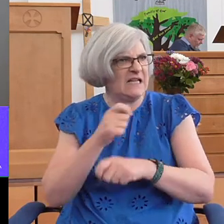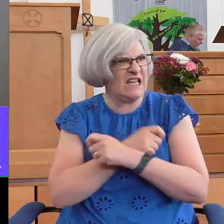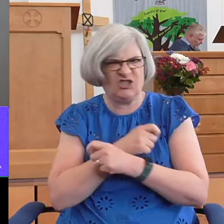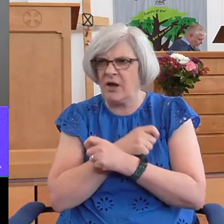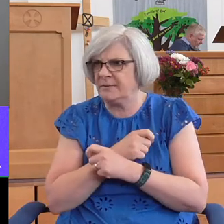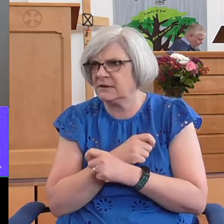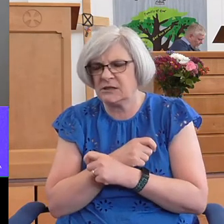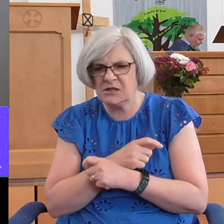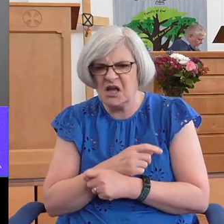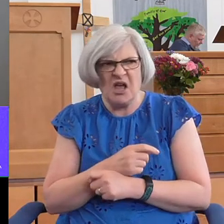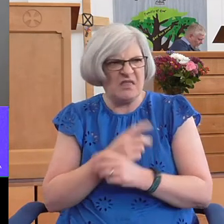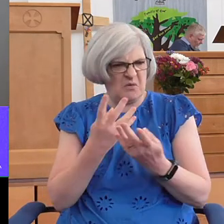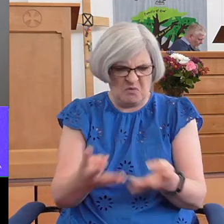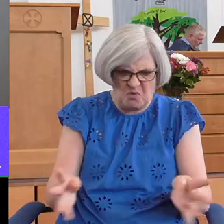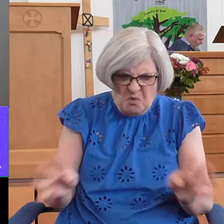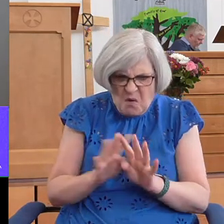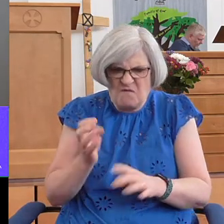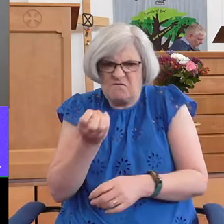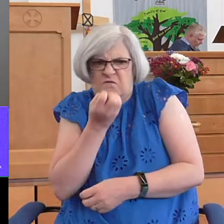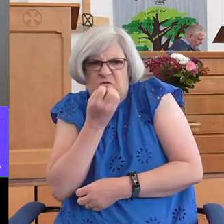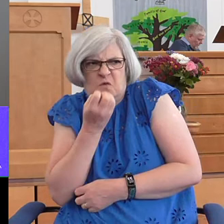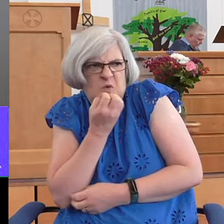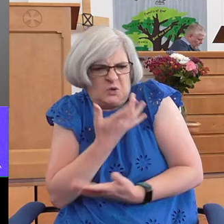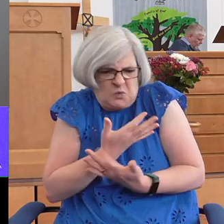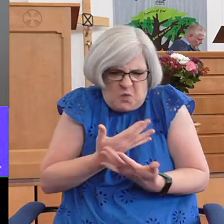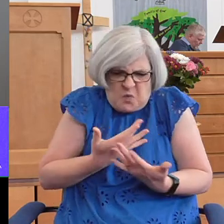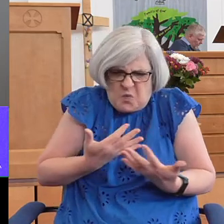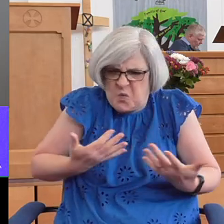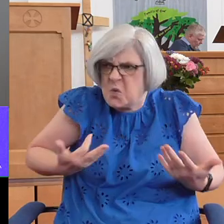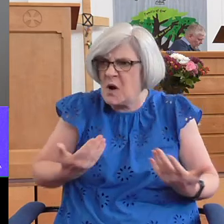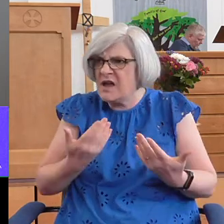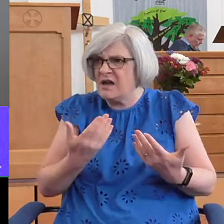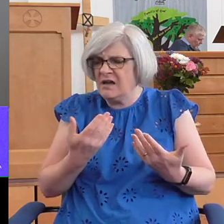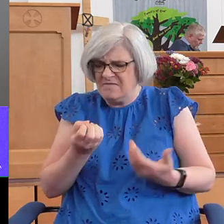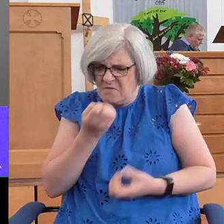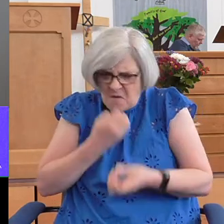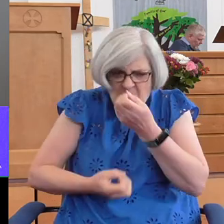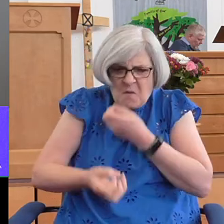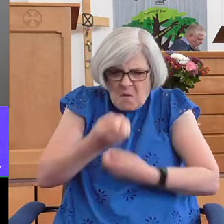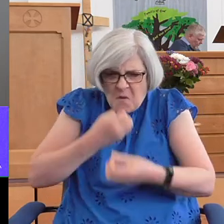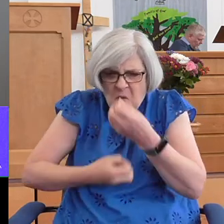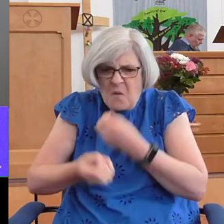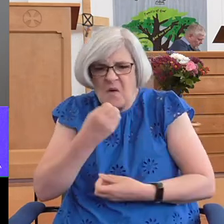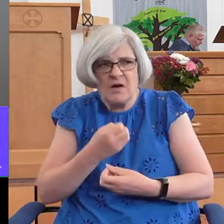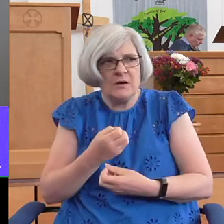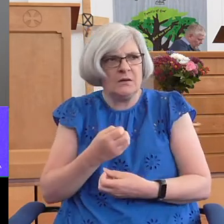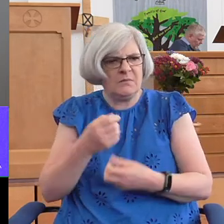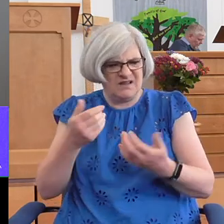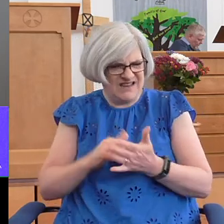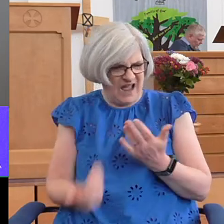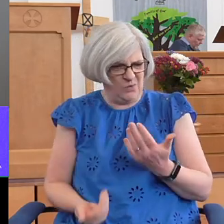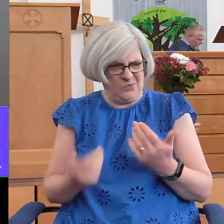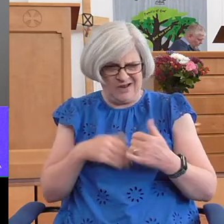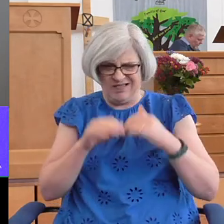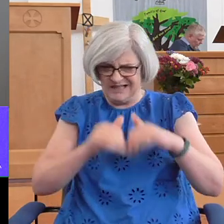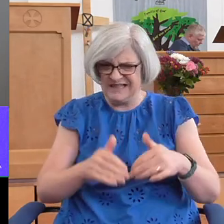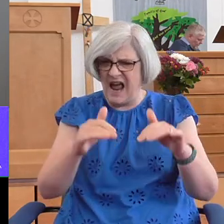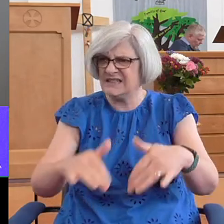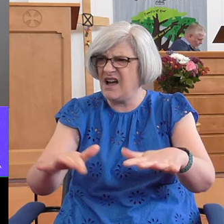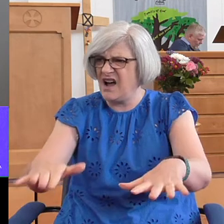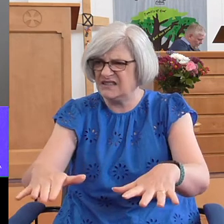we sat round pots of meat and ate all the food we wanted. But you've brought us out into this desert